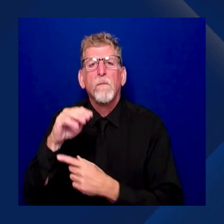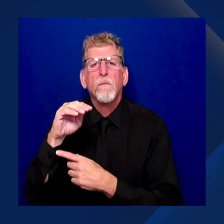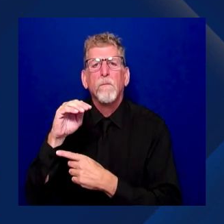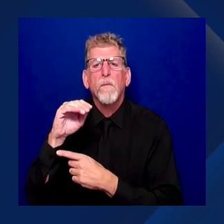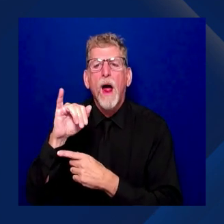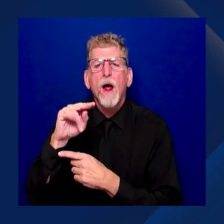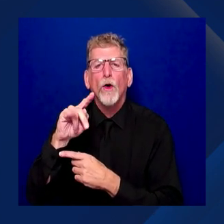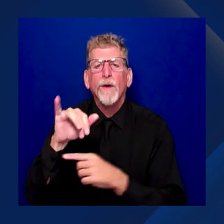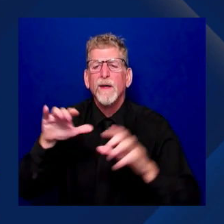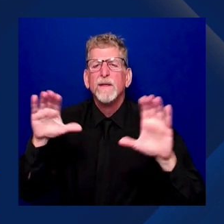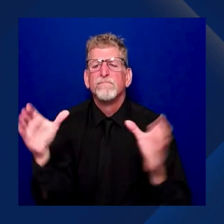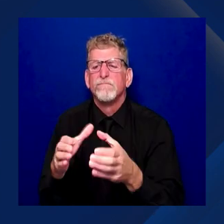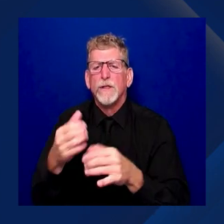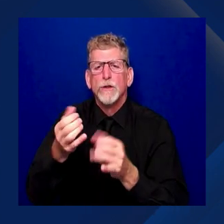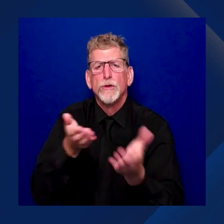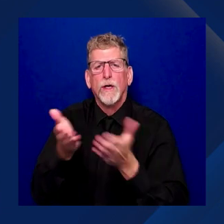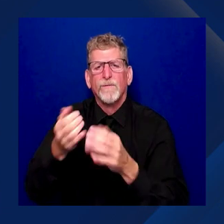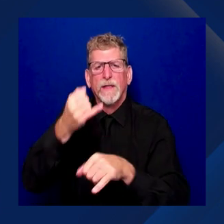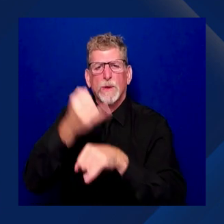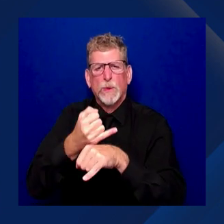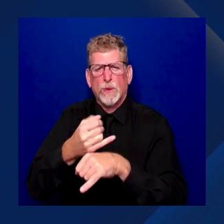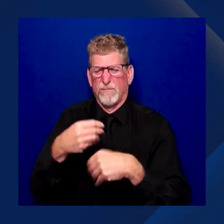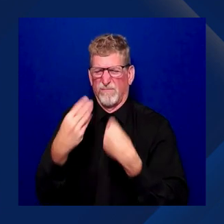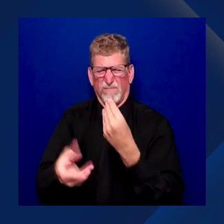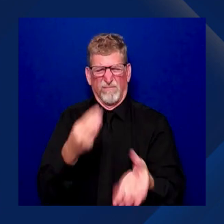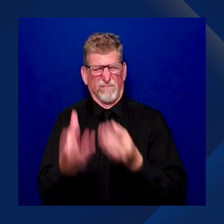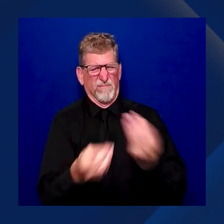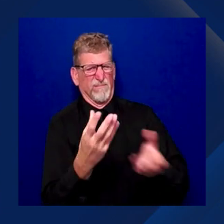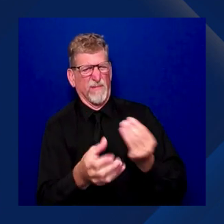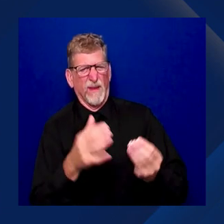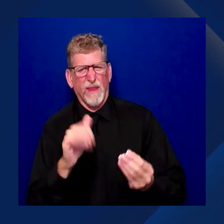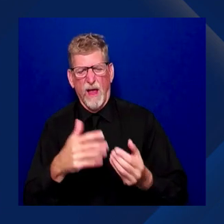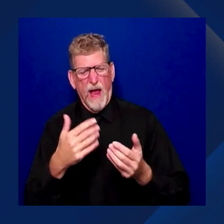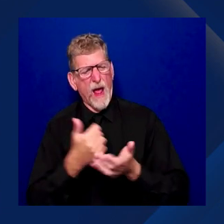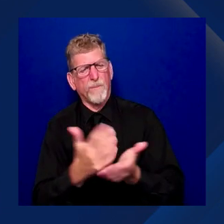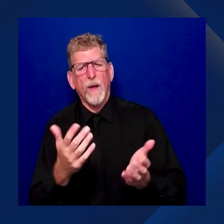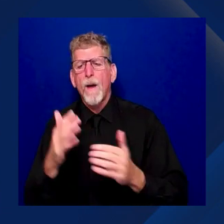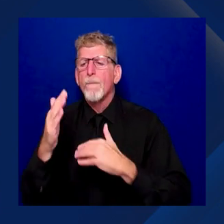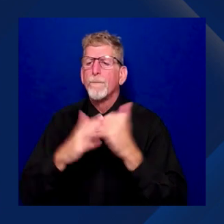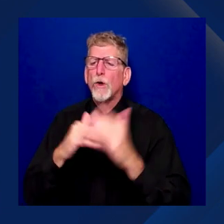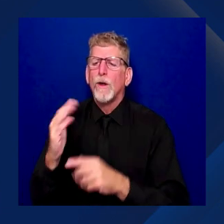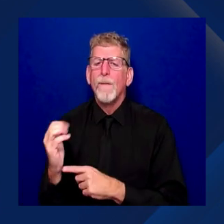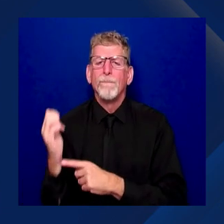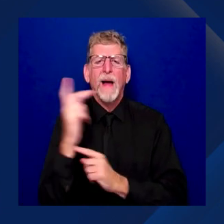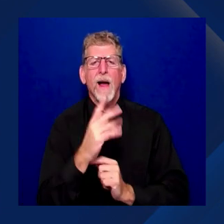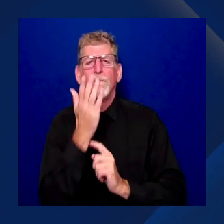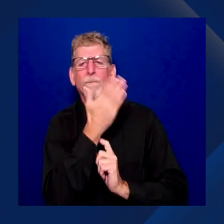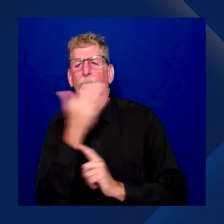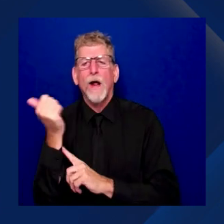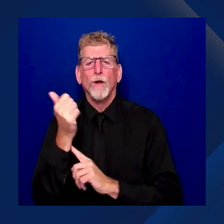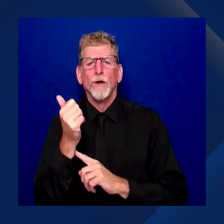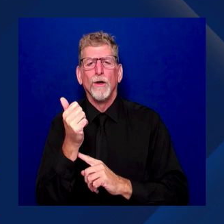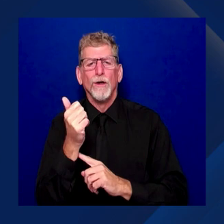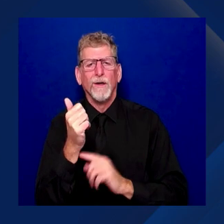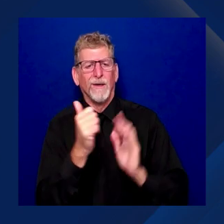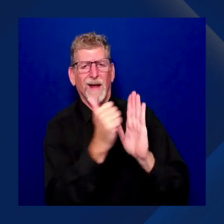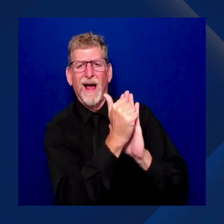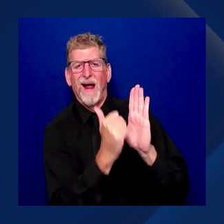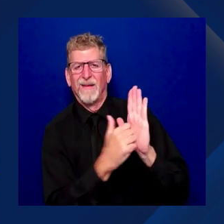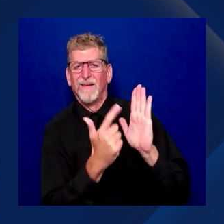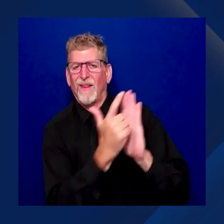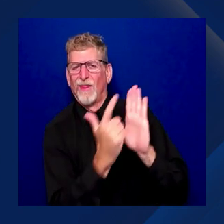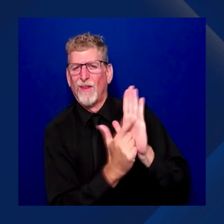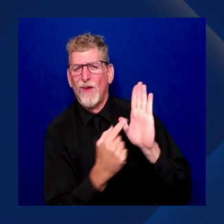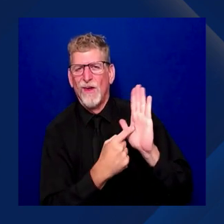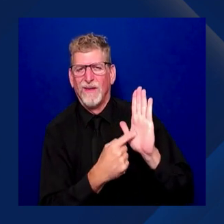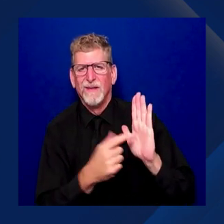what our Build Back Better Act will do. So currently in most state Medicaid programs, they only provide for